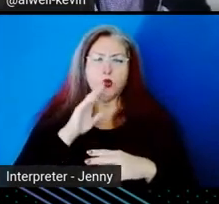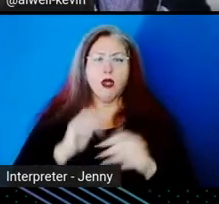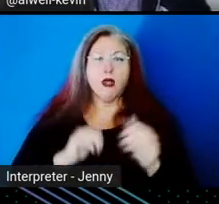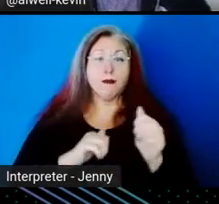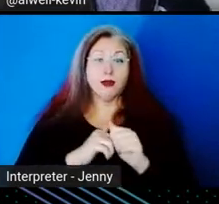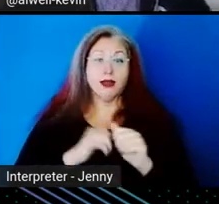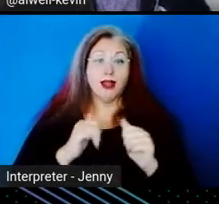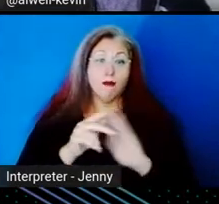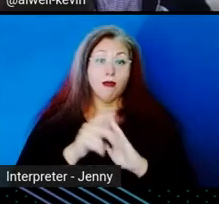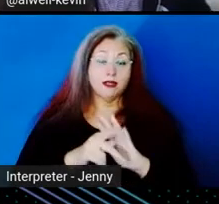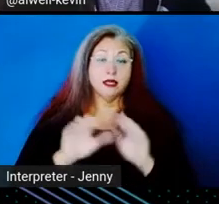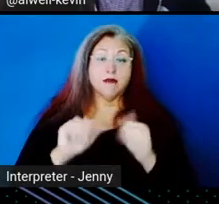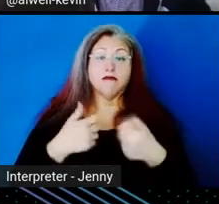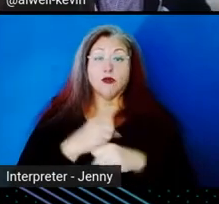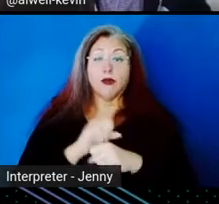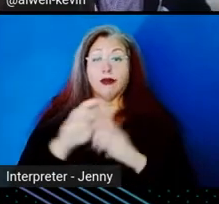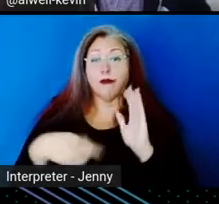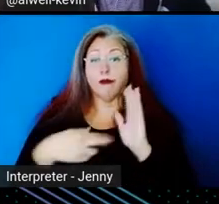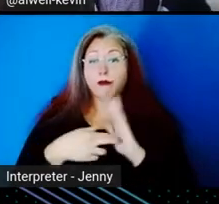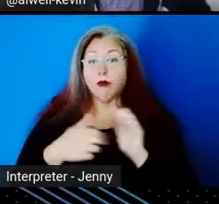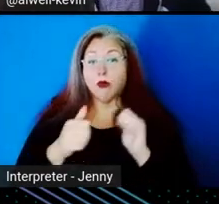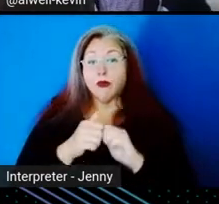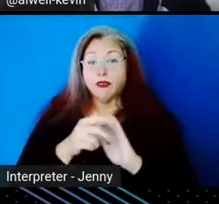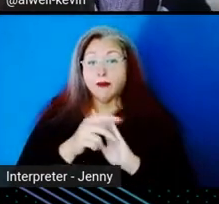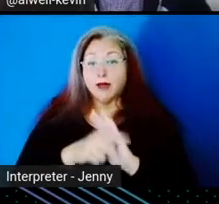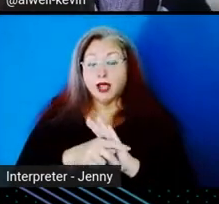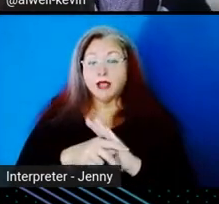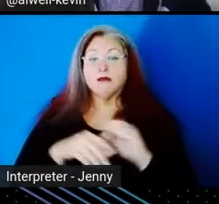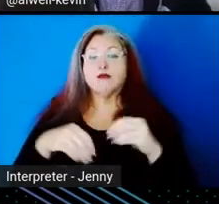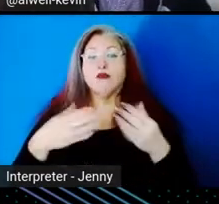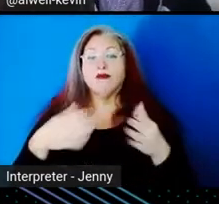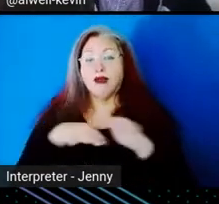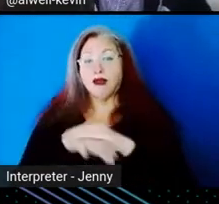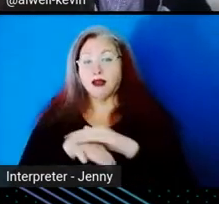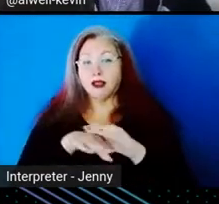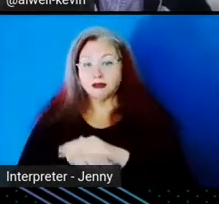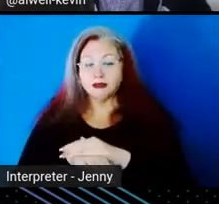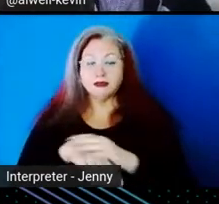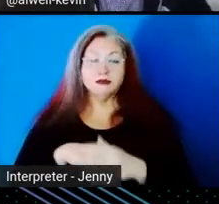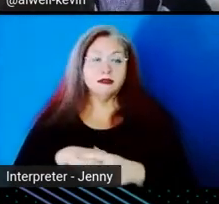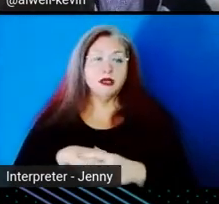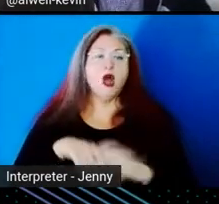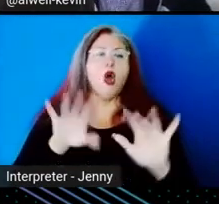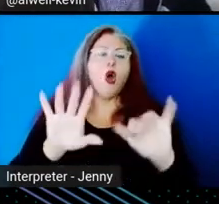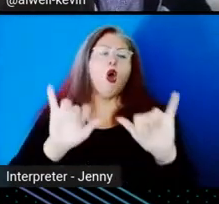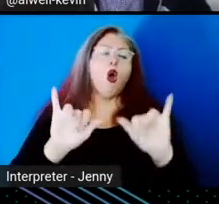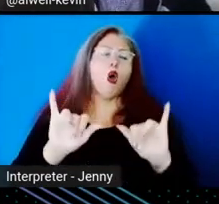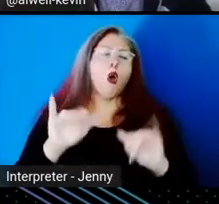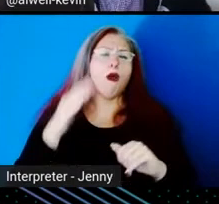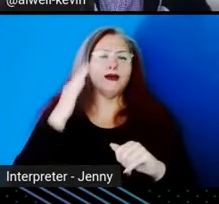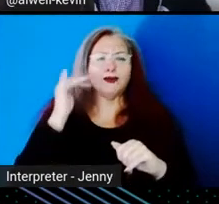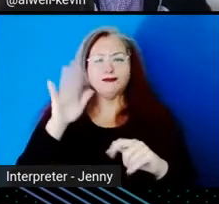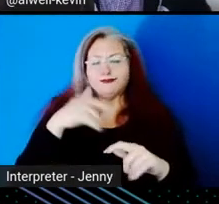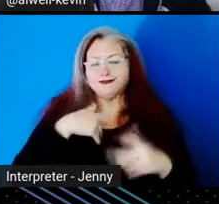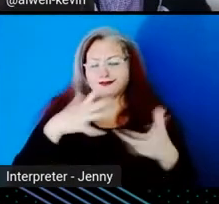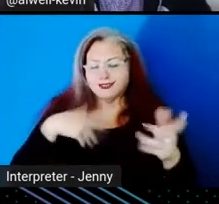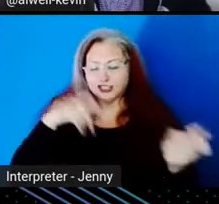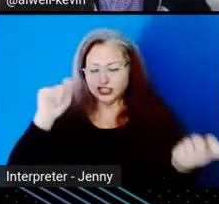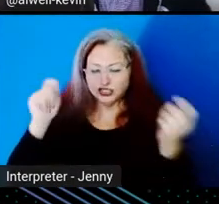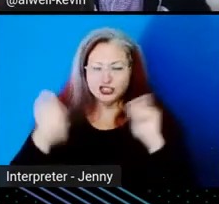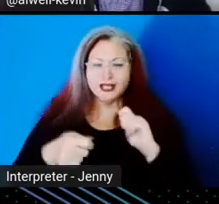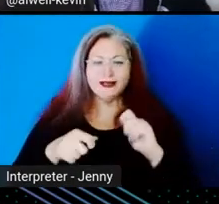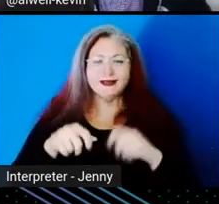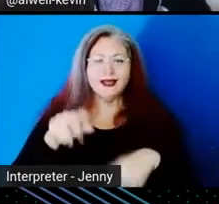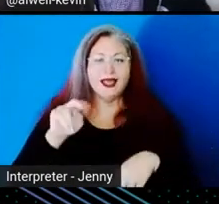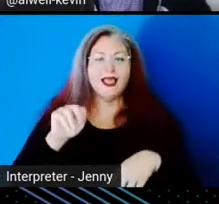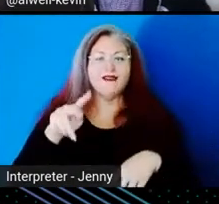now we've created a role associated with a policy that provides access. Oh, that's why. Okay, because I've actually changed the